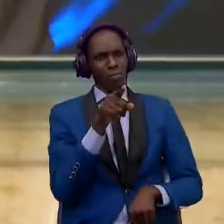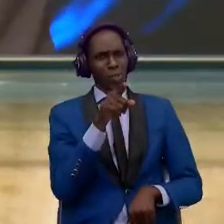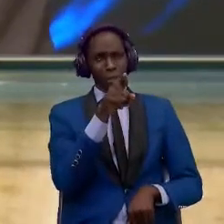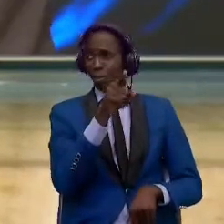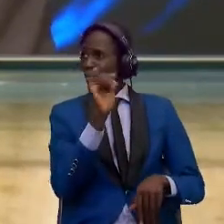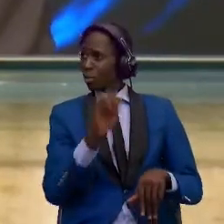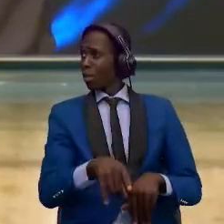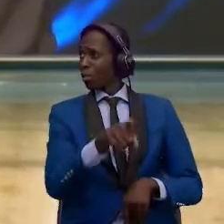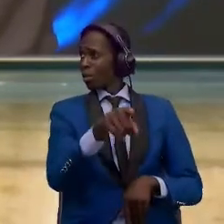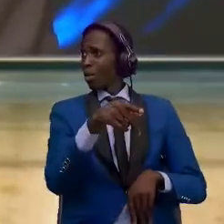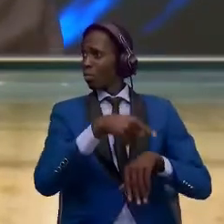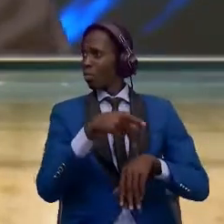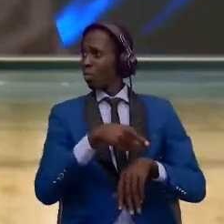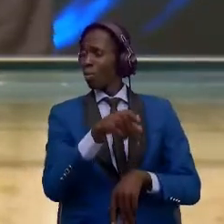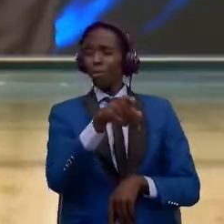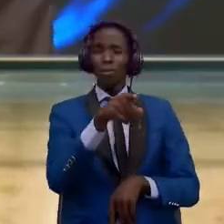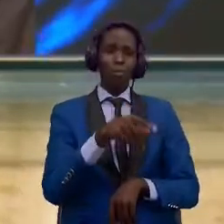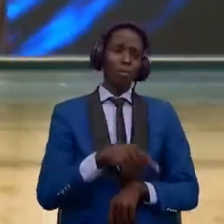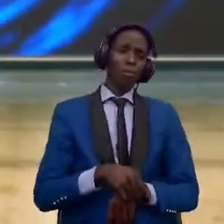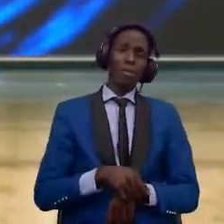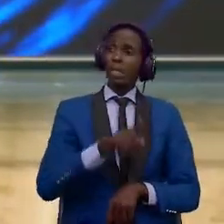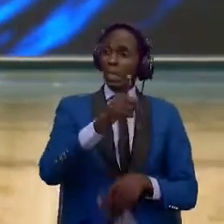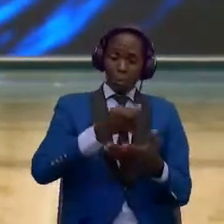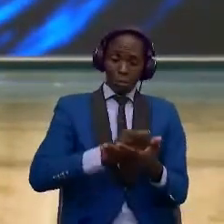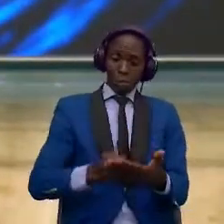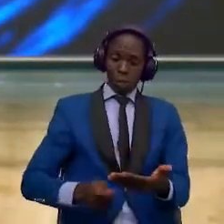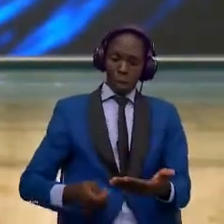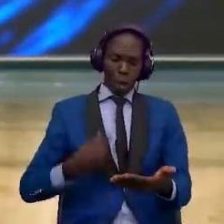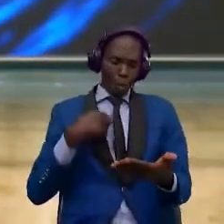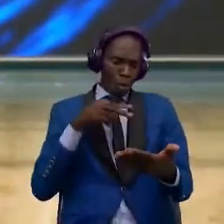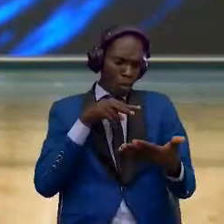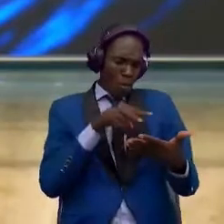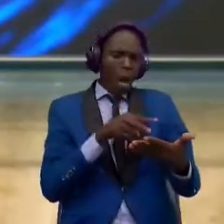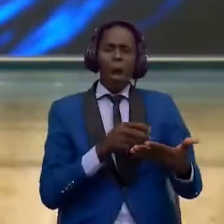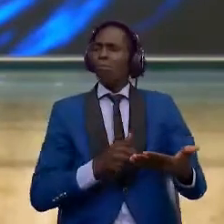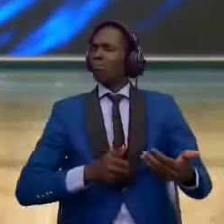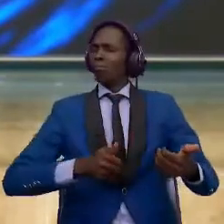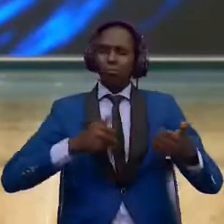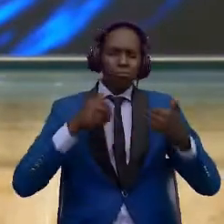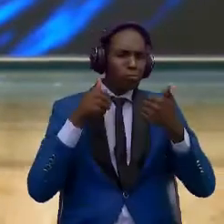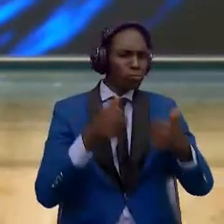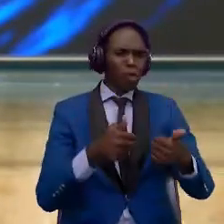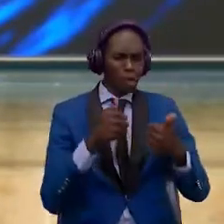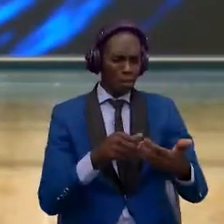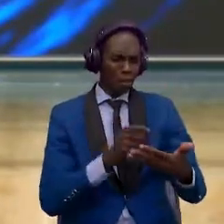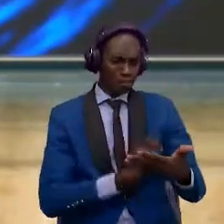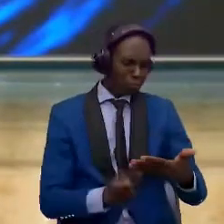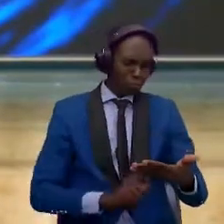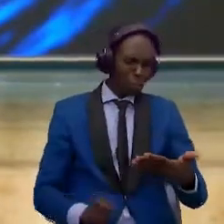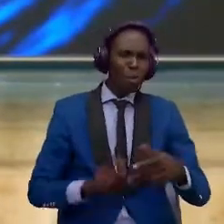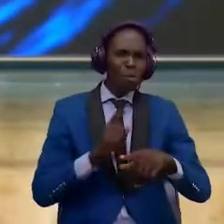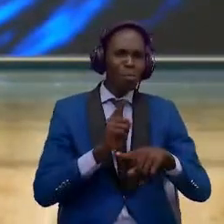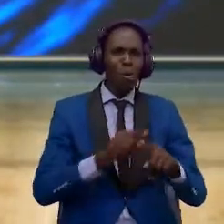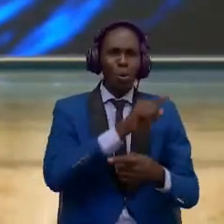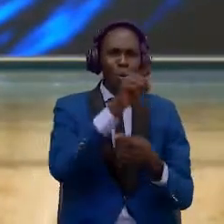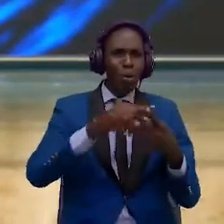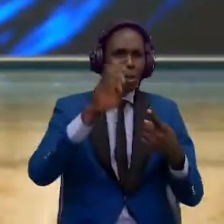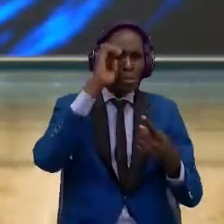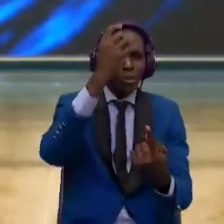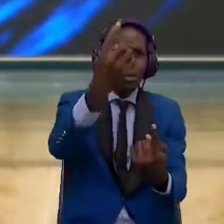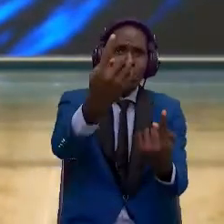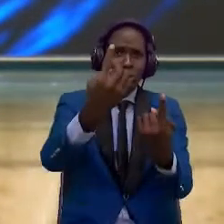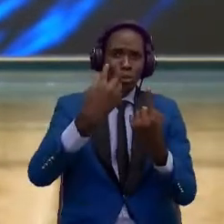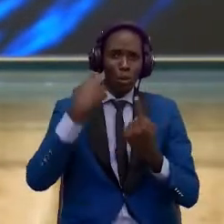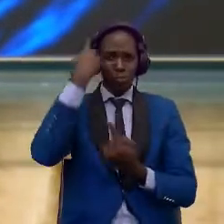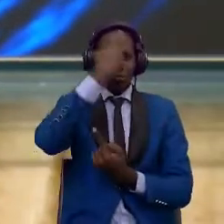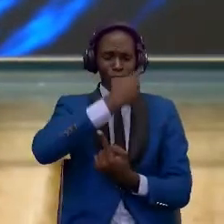call apostle? Is this the one they say has a great vision from heaven, revelation for